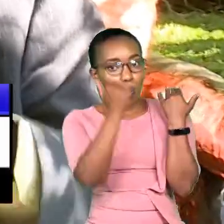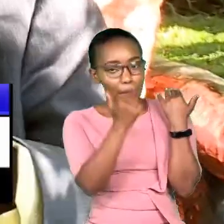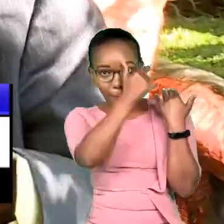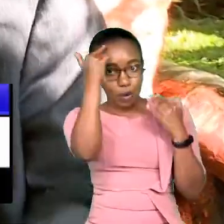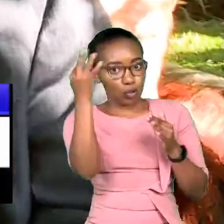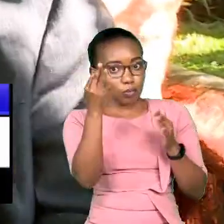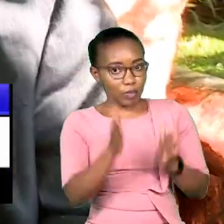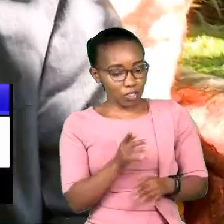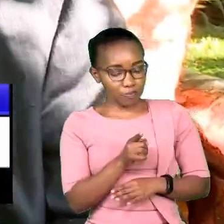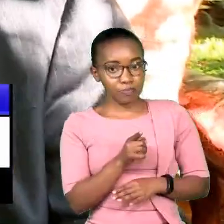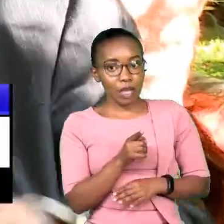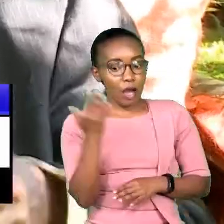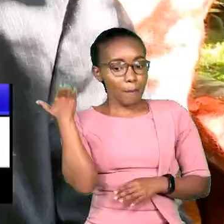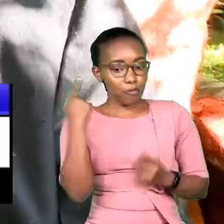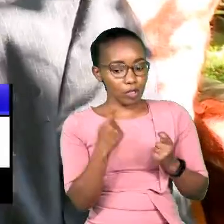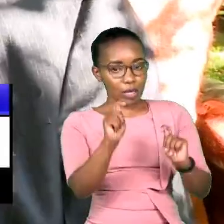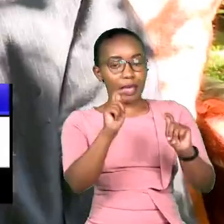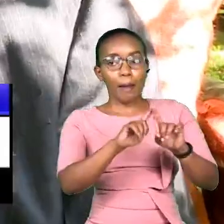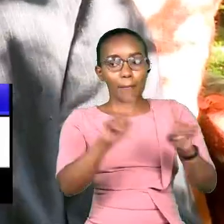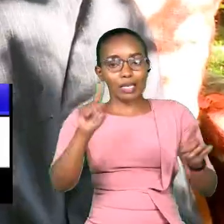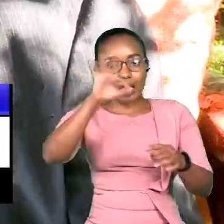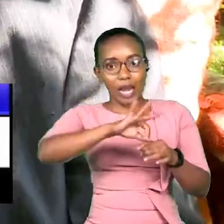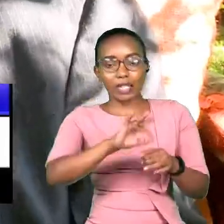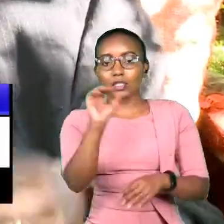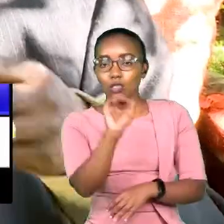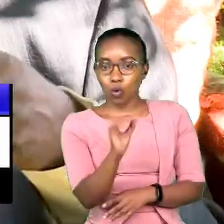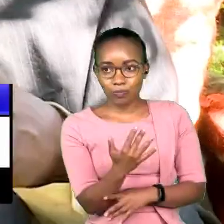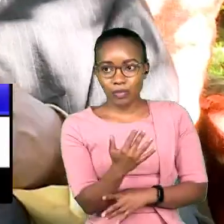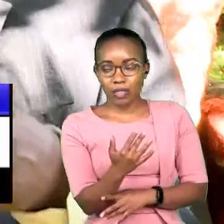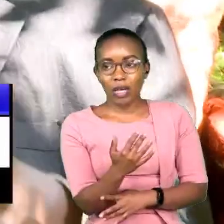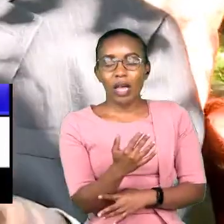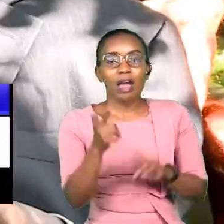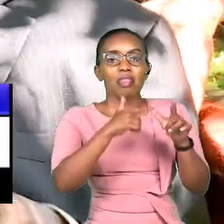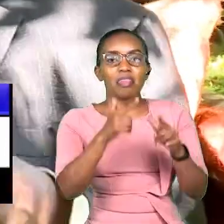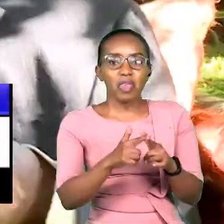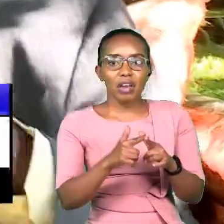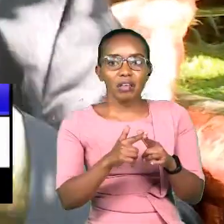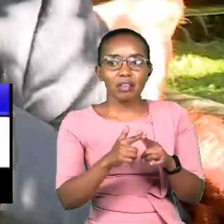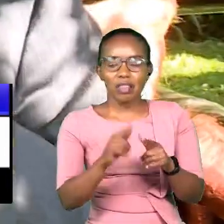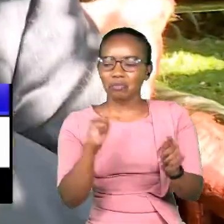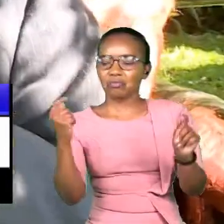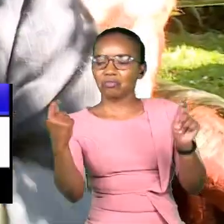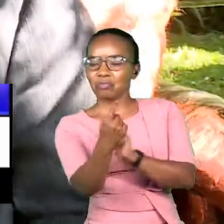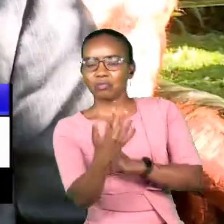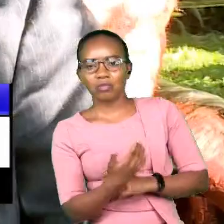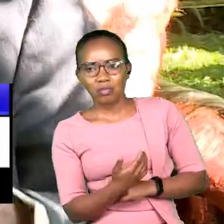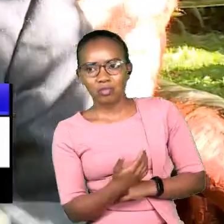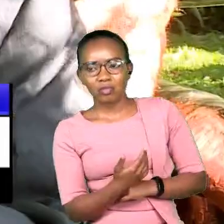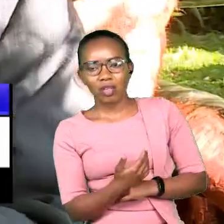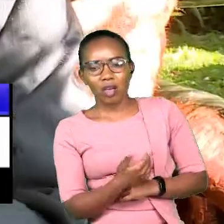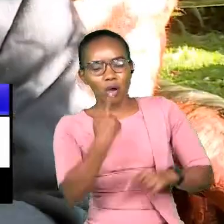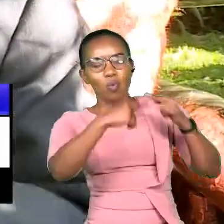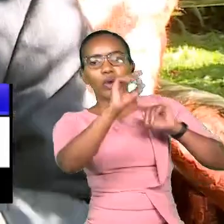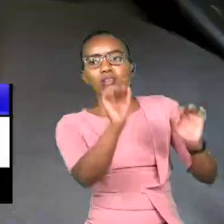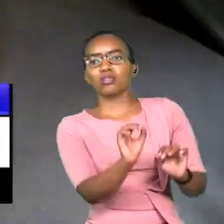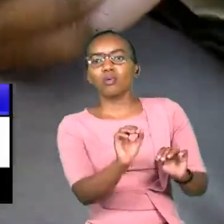Muiru offered himself. They did not elect him. And then they turn around and say, he didn't do well. They're actually the